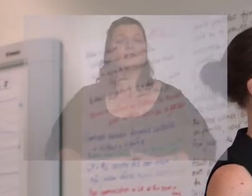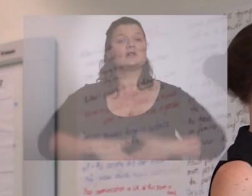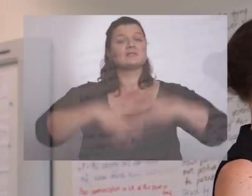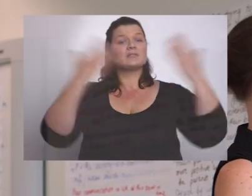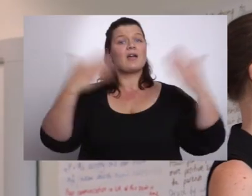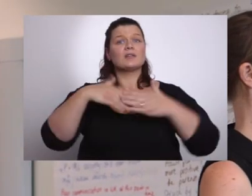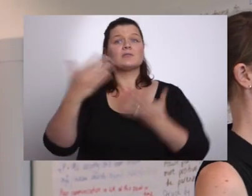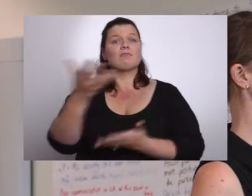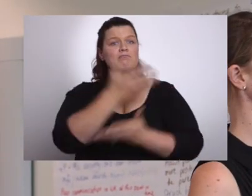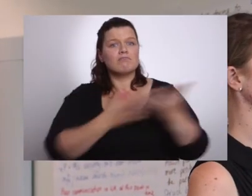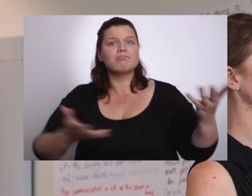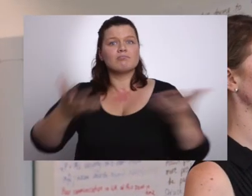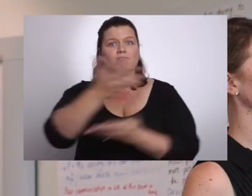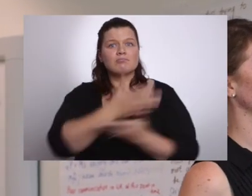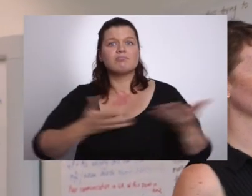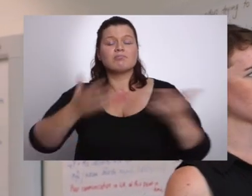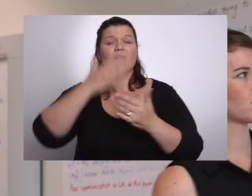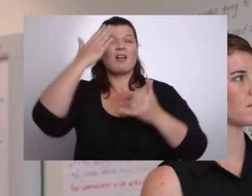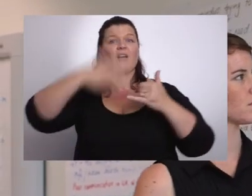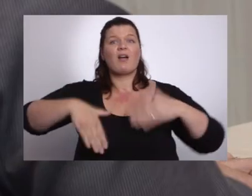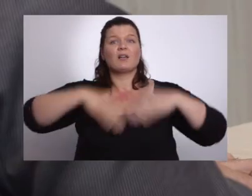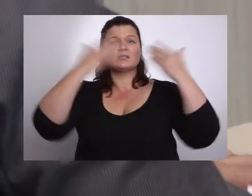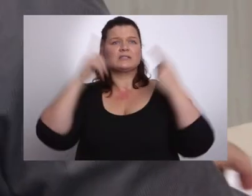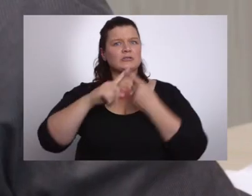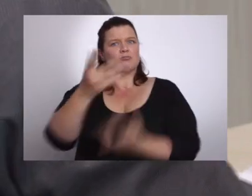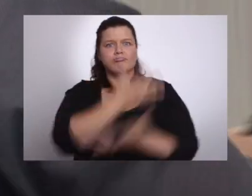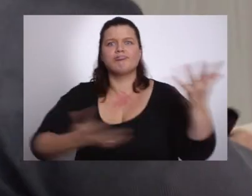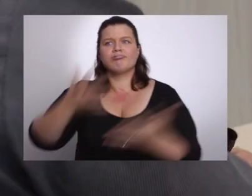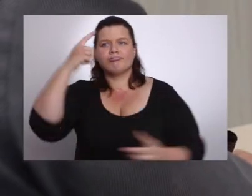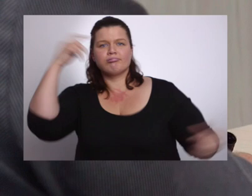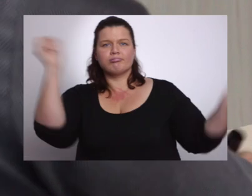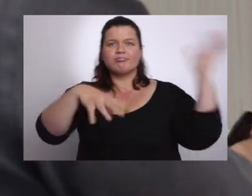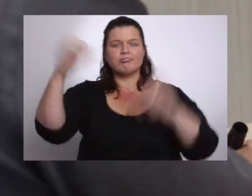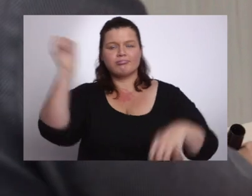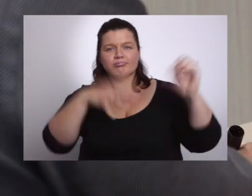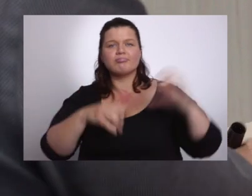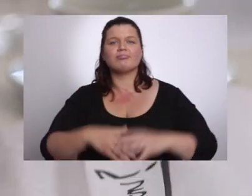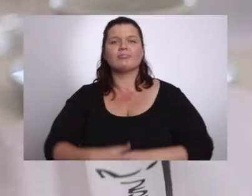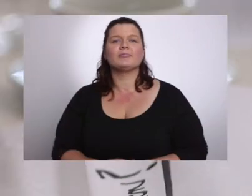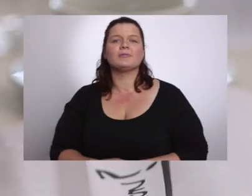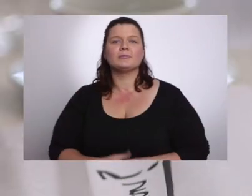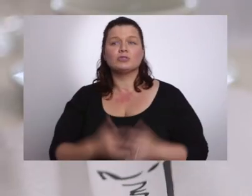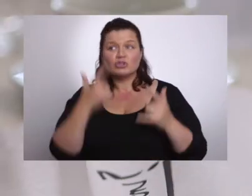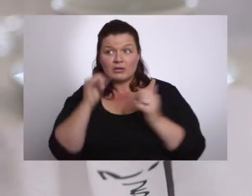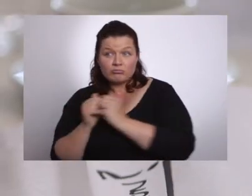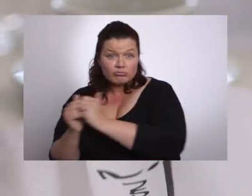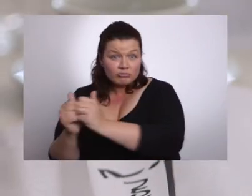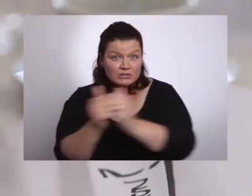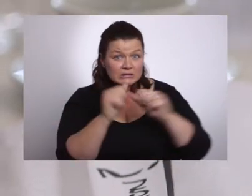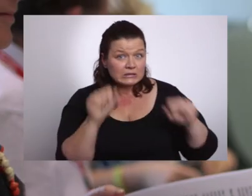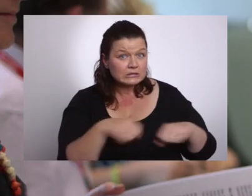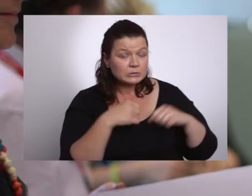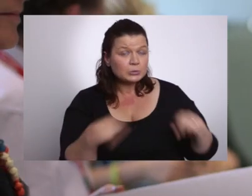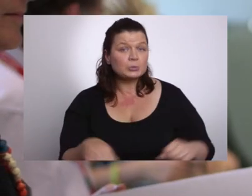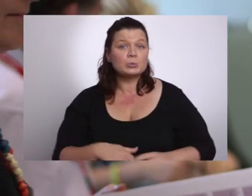of all the really important evidence. And people are already starting to form some recommendations in their heads and, you know, bashing things around.